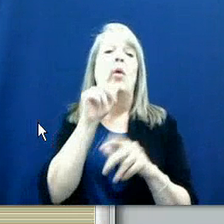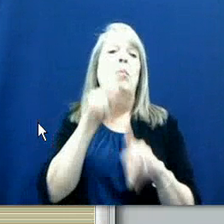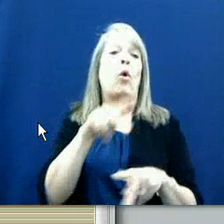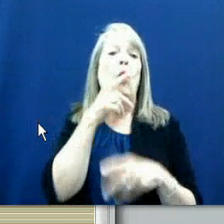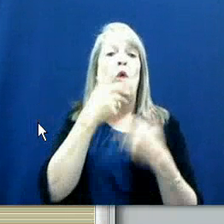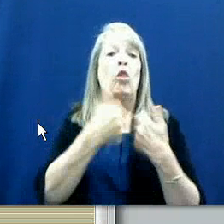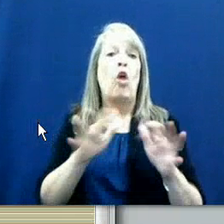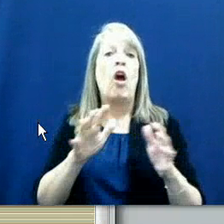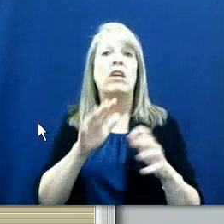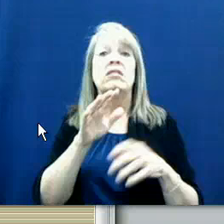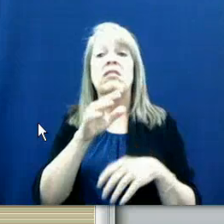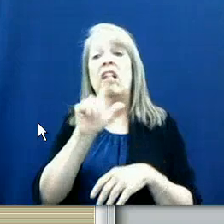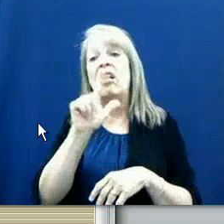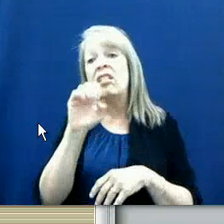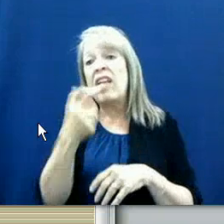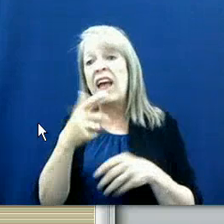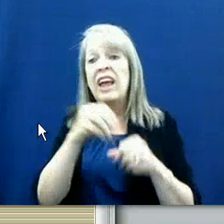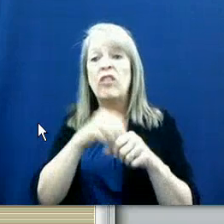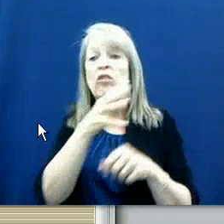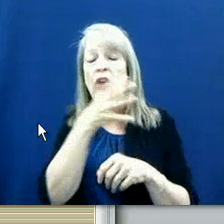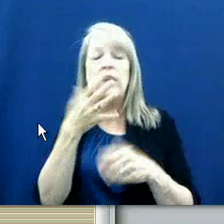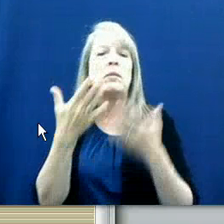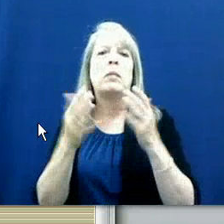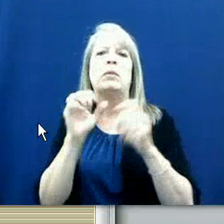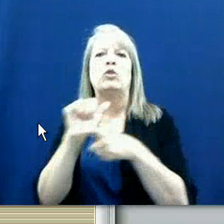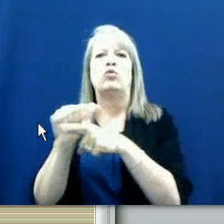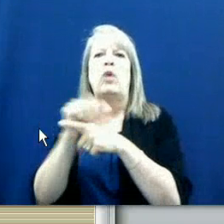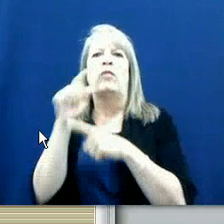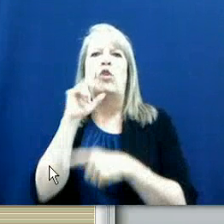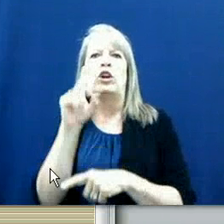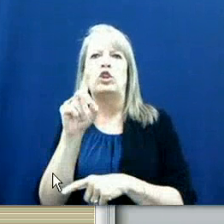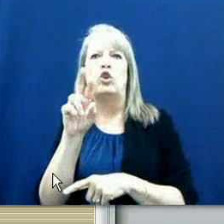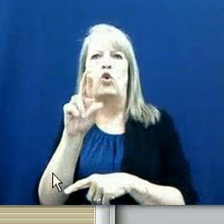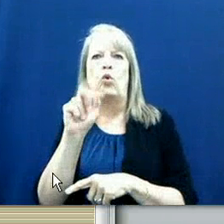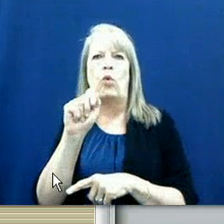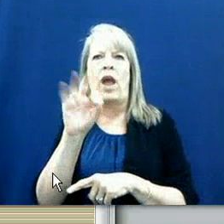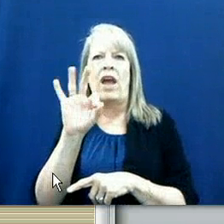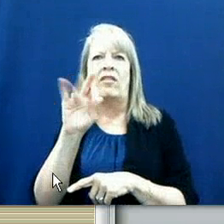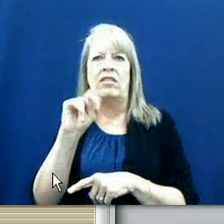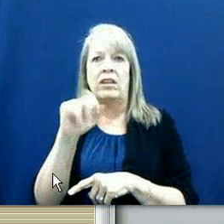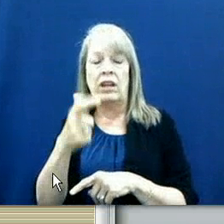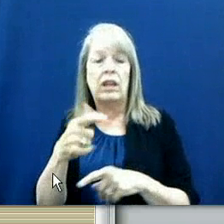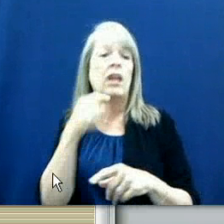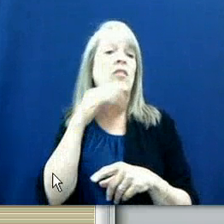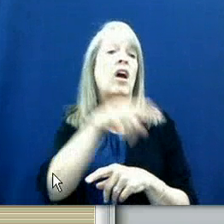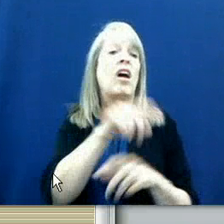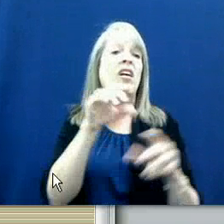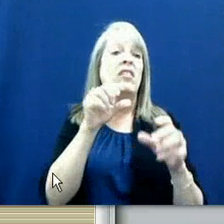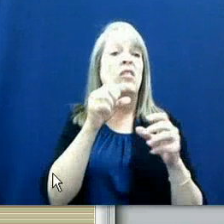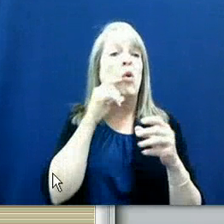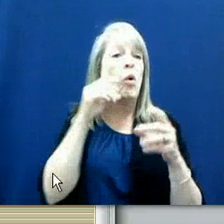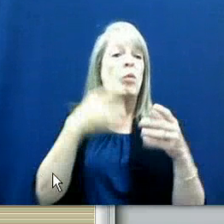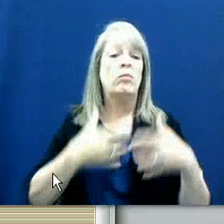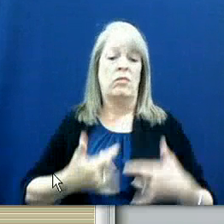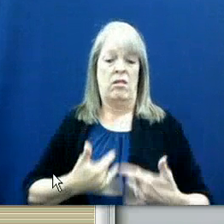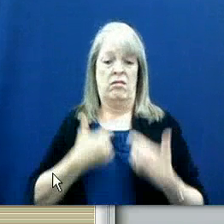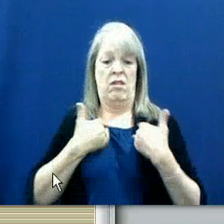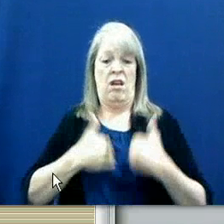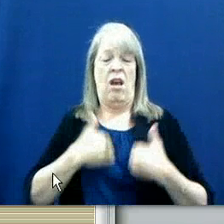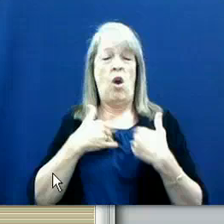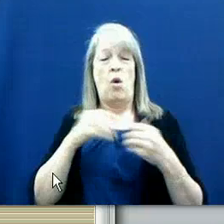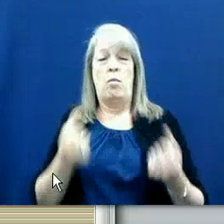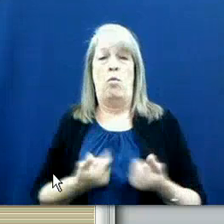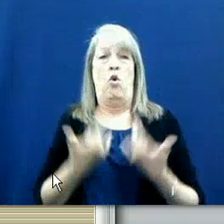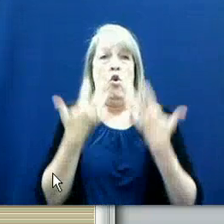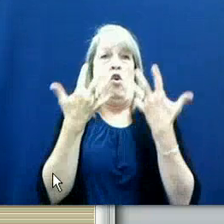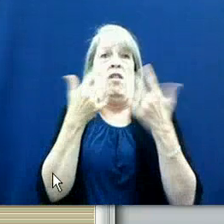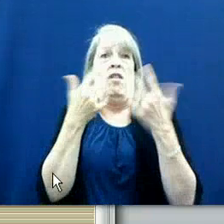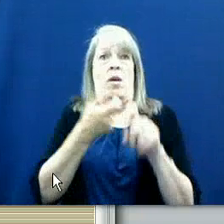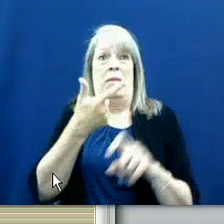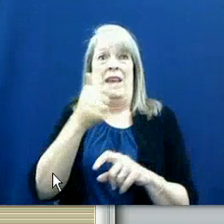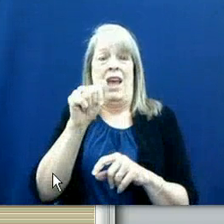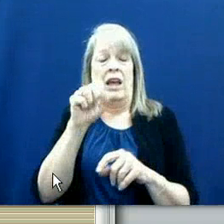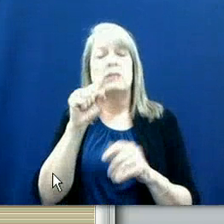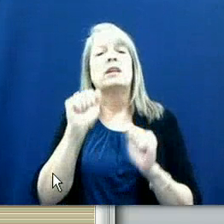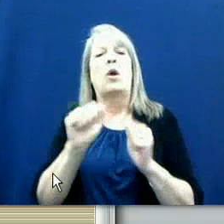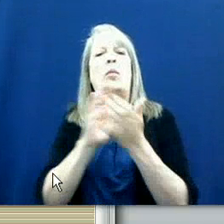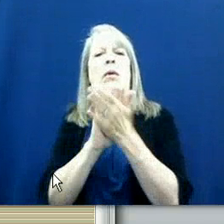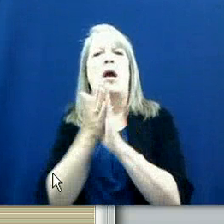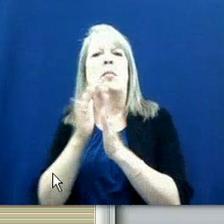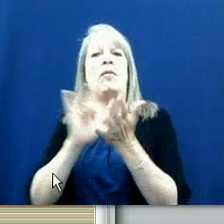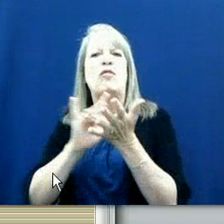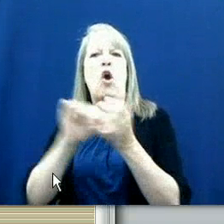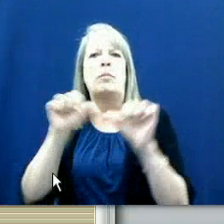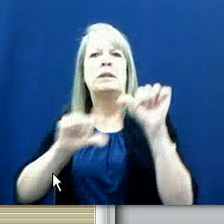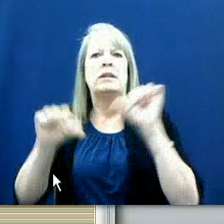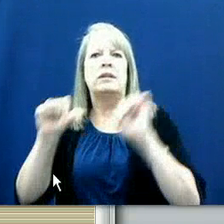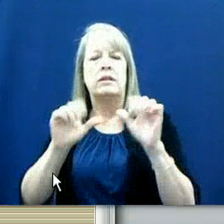be trained in drafting. A factory worker with lungs burned by chlorine gas might become a pharmacist. This idea